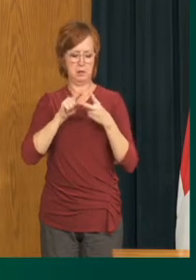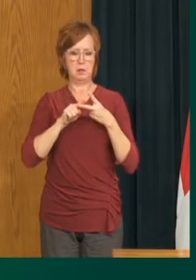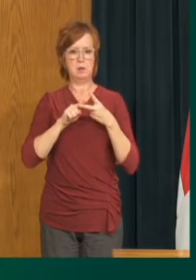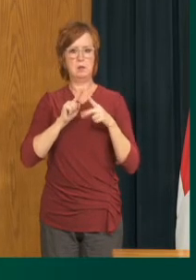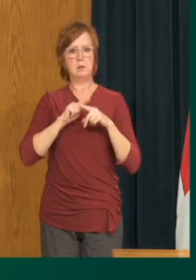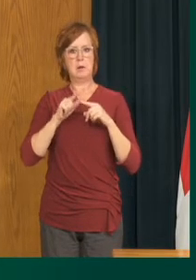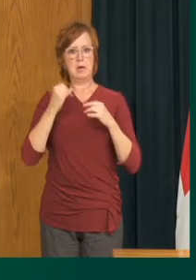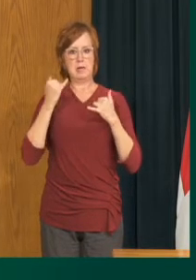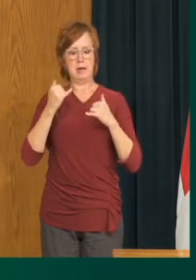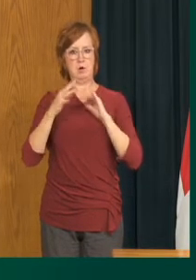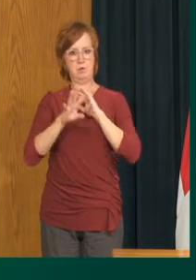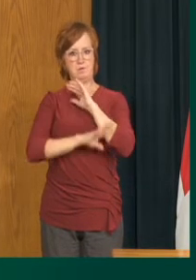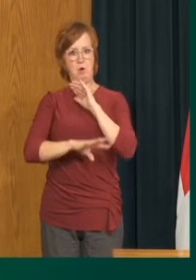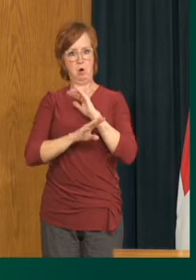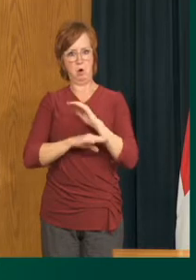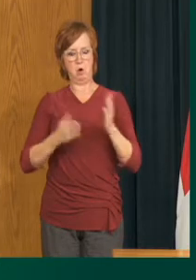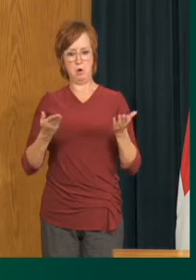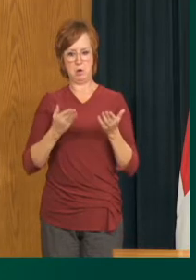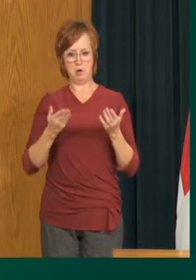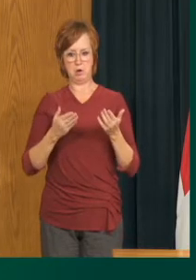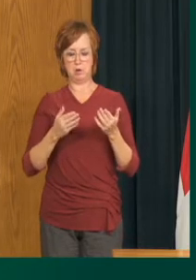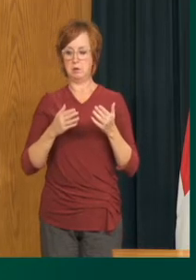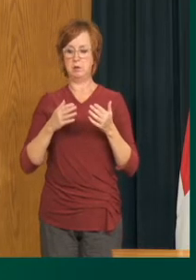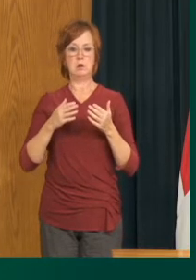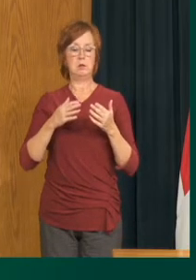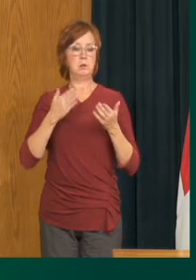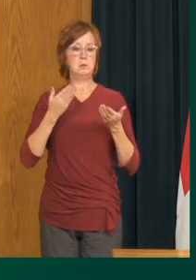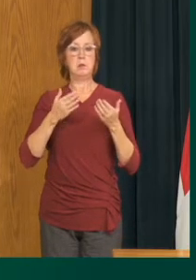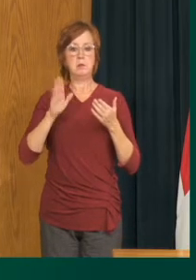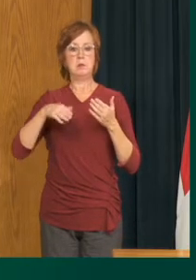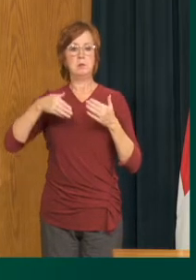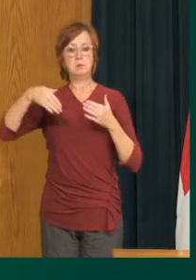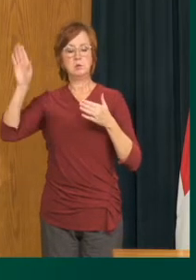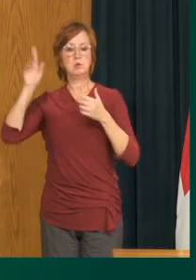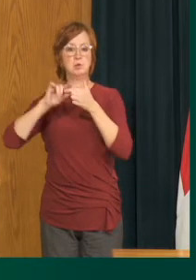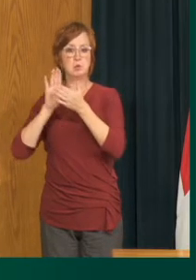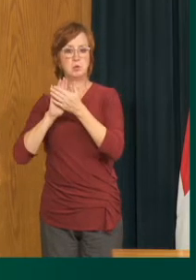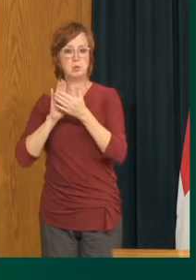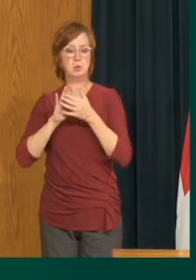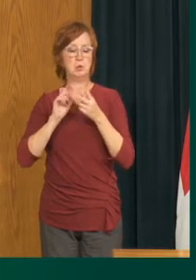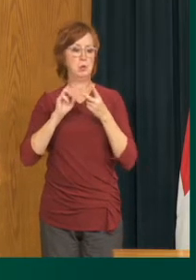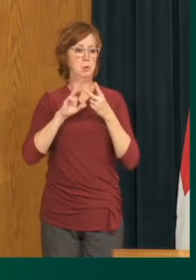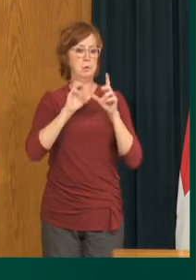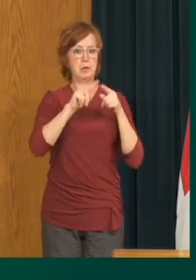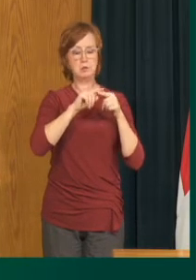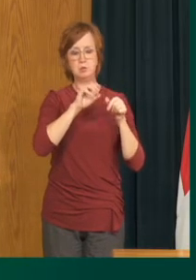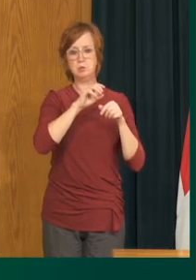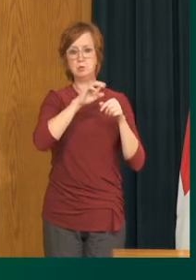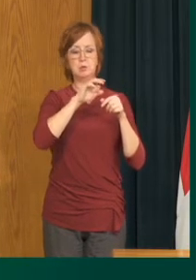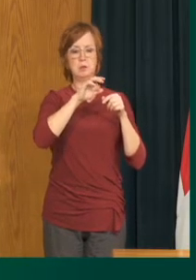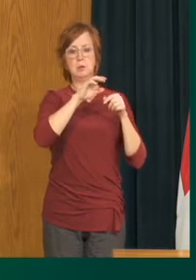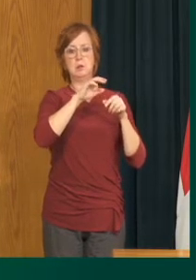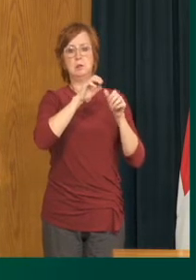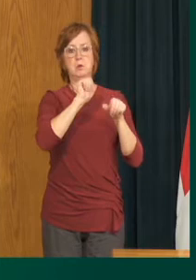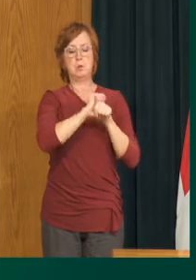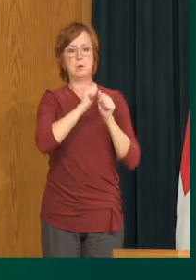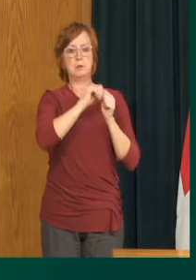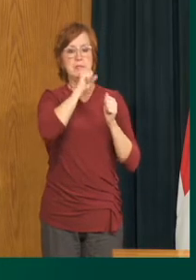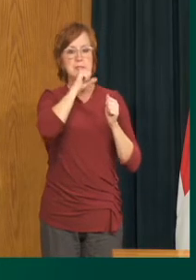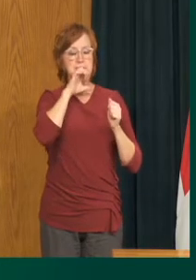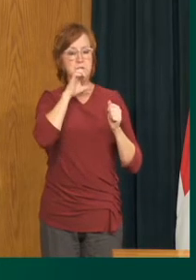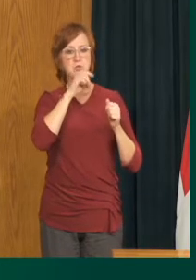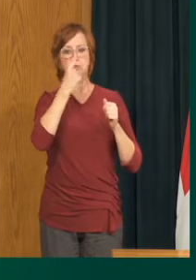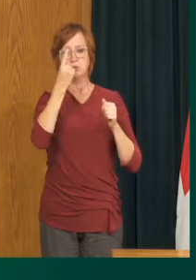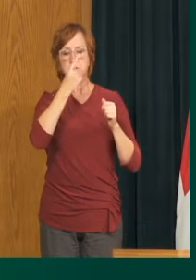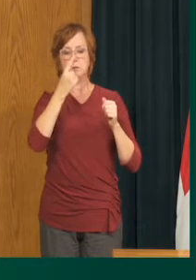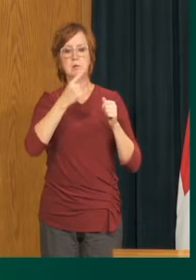if we have to, if we have people who are going back to school or working with vulnerable people. I think we need to look at all of those things as